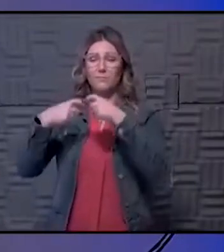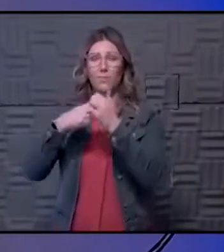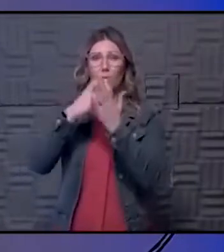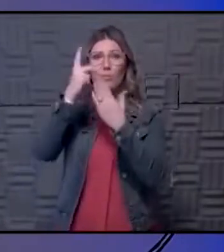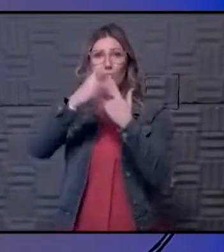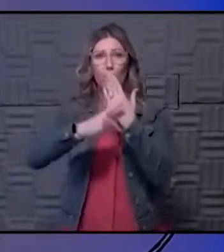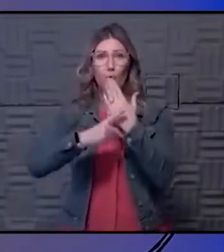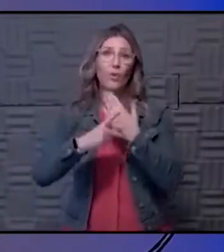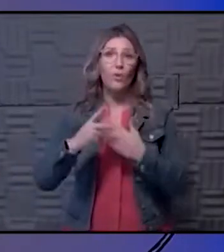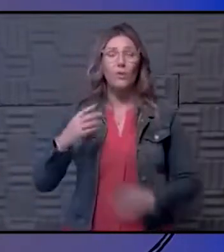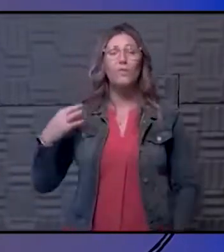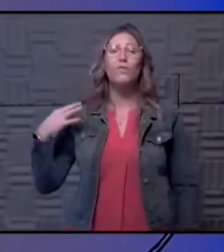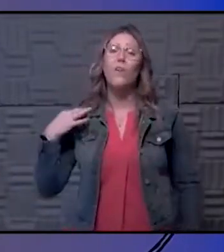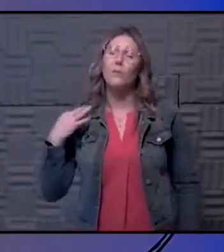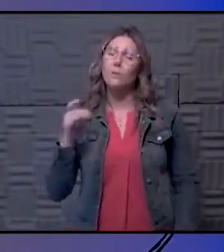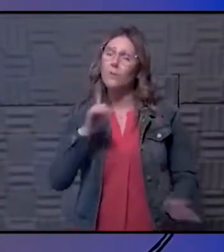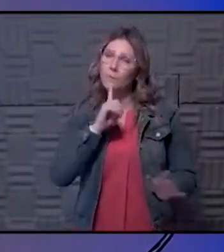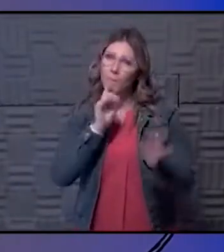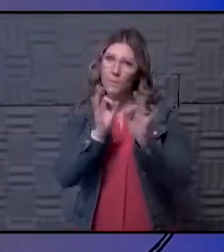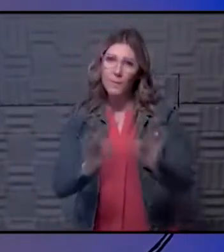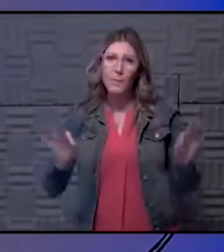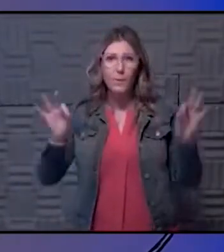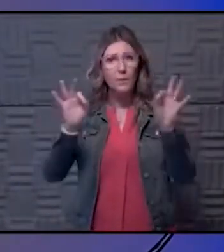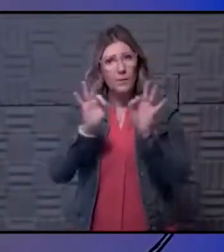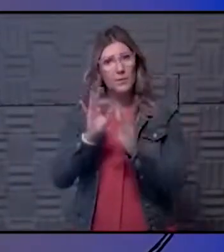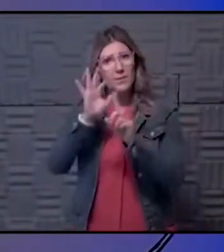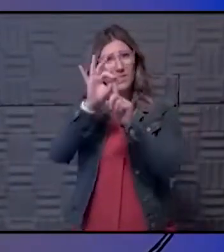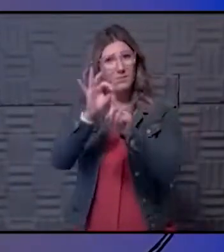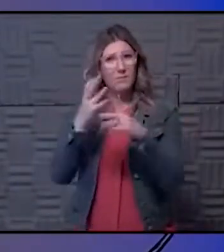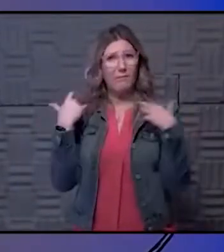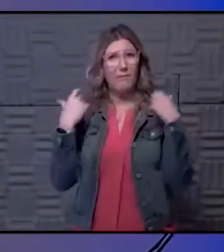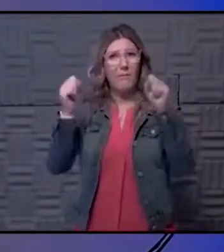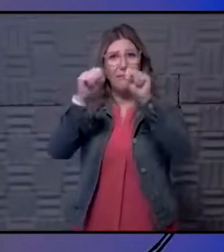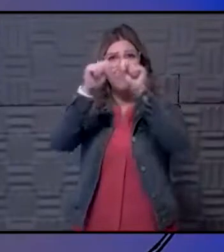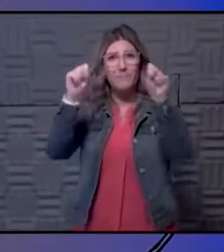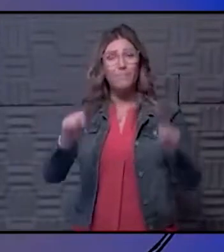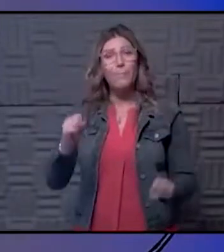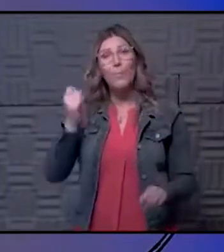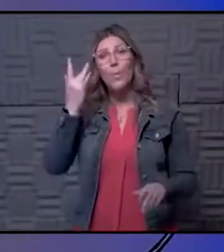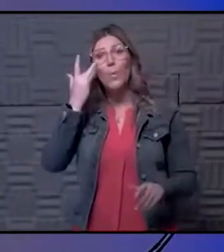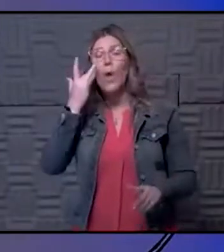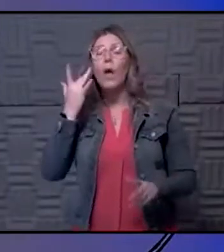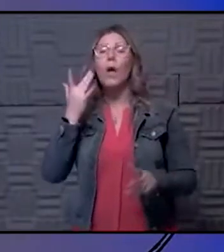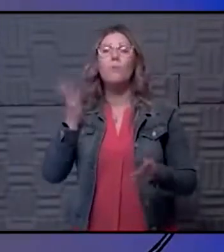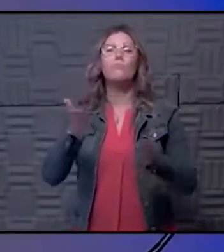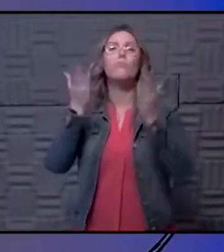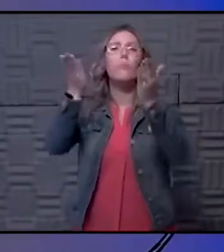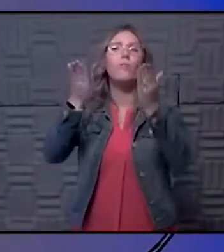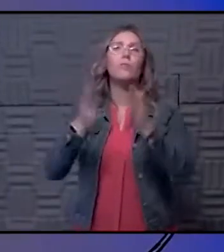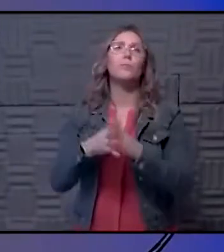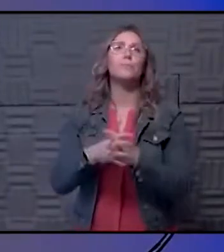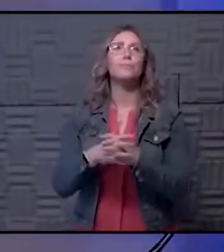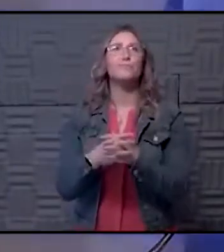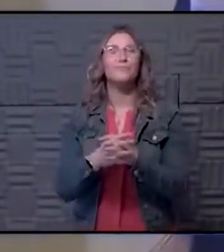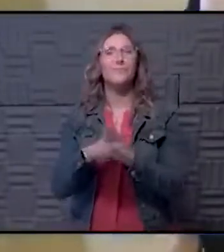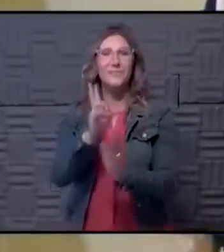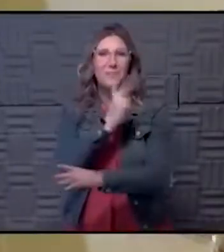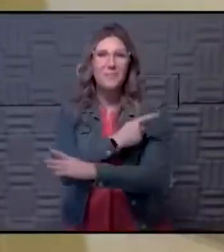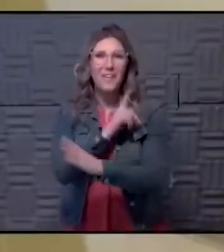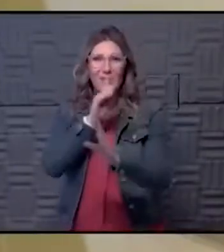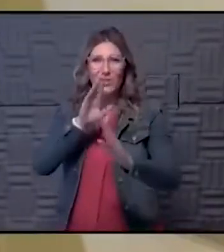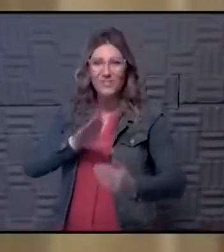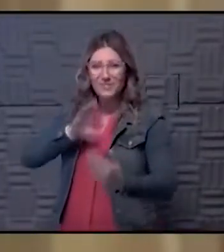So volunteers are so important because, and especially at our health system, because they offer those patient-facing